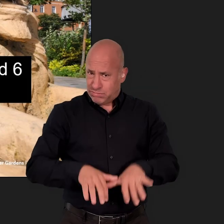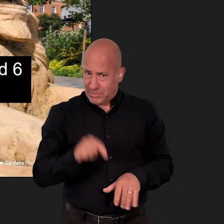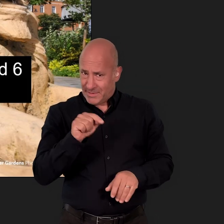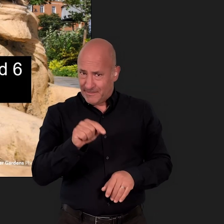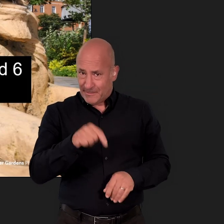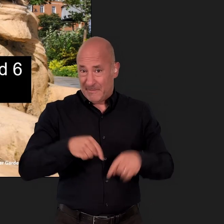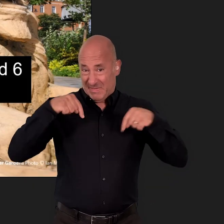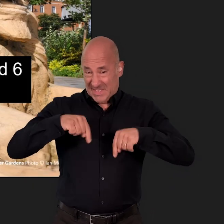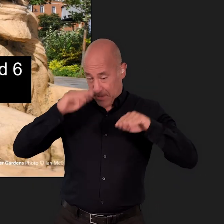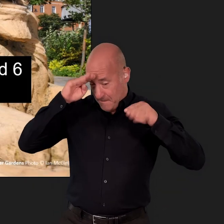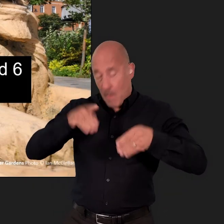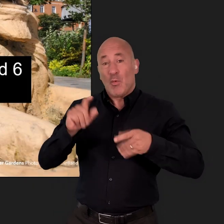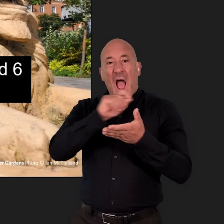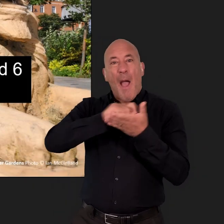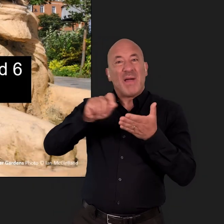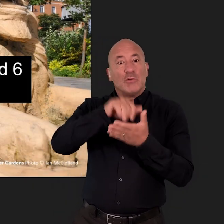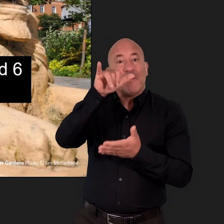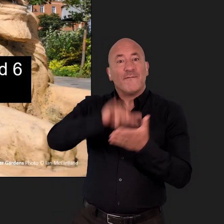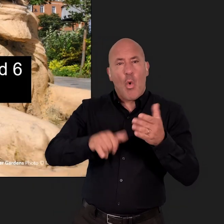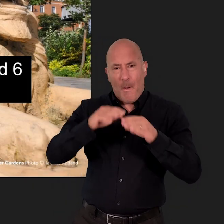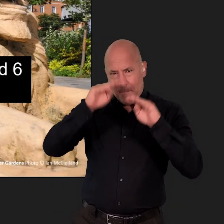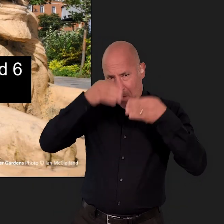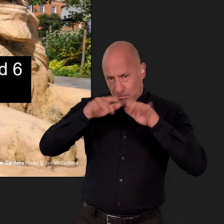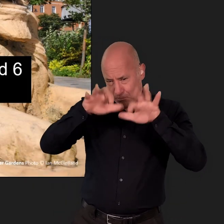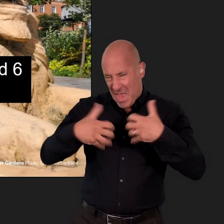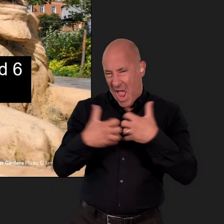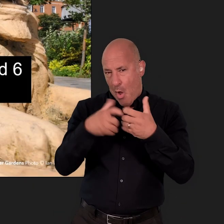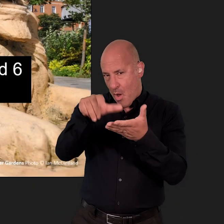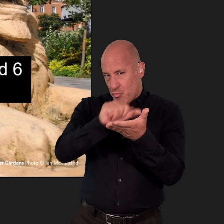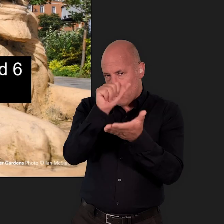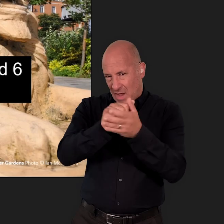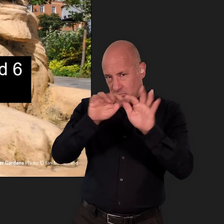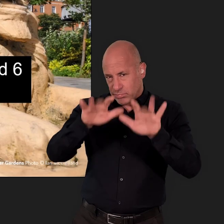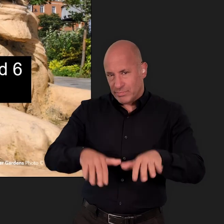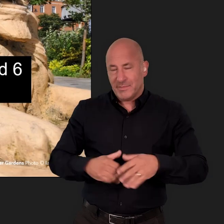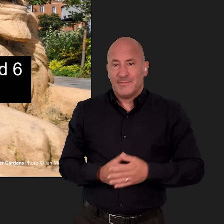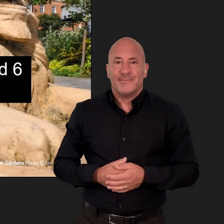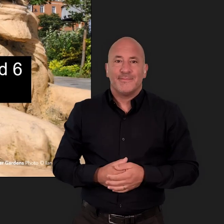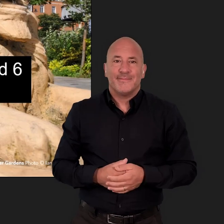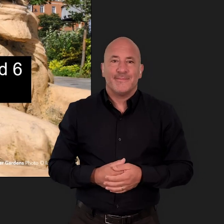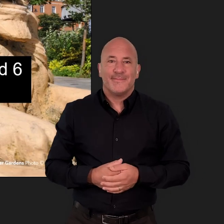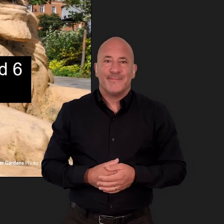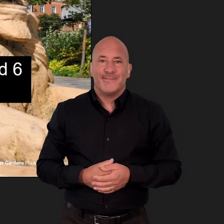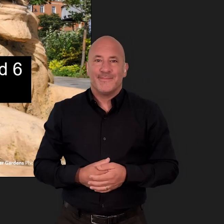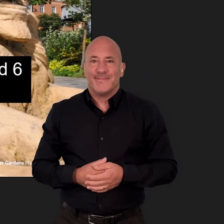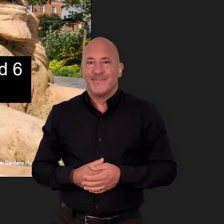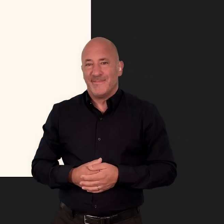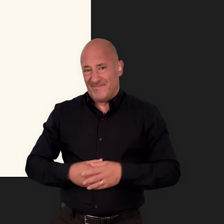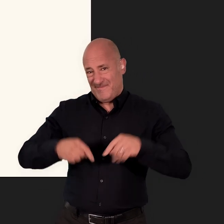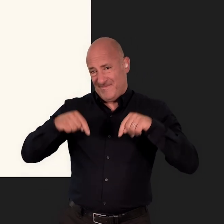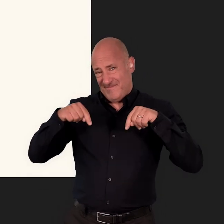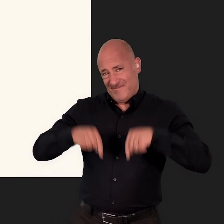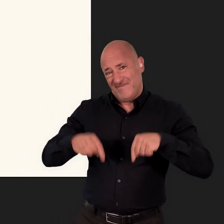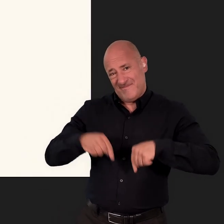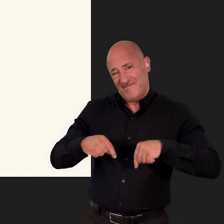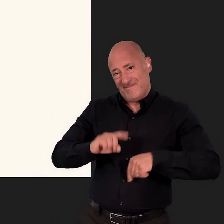of interest. This one will focus on the application form and getting it right.